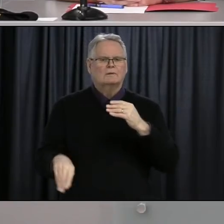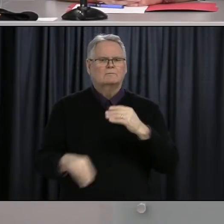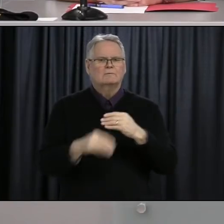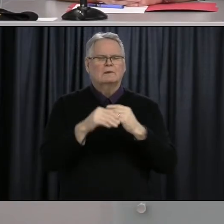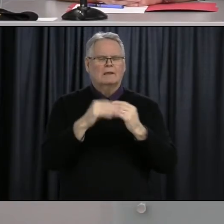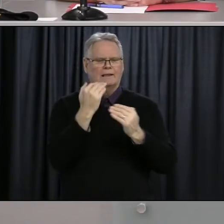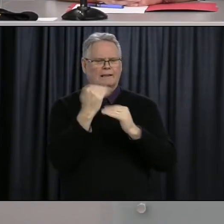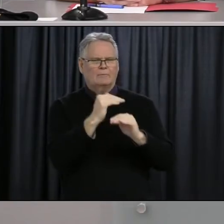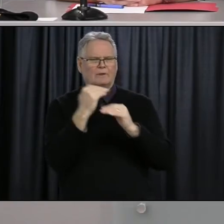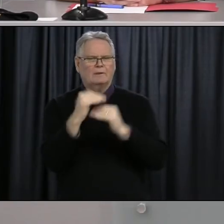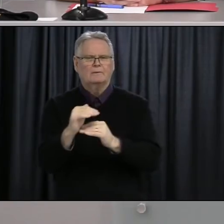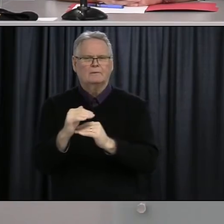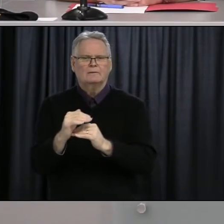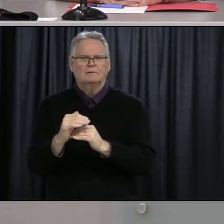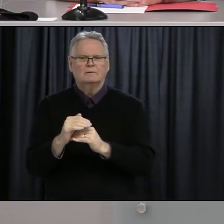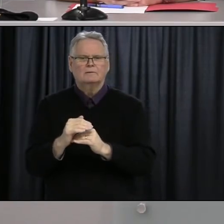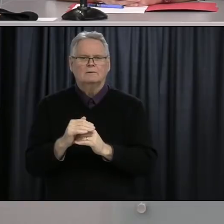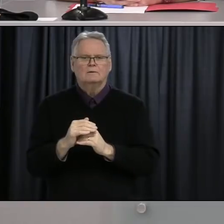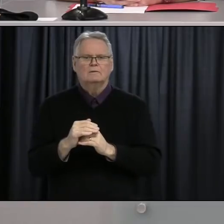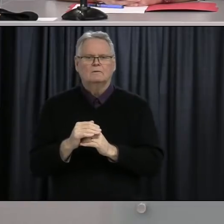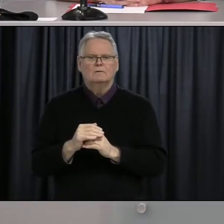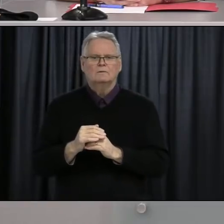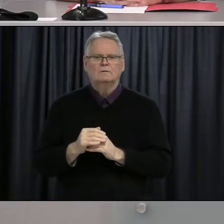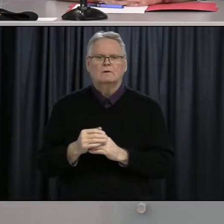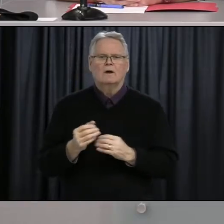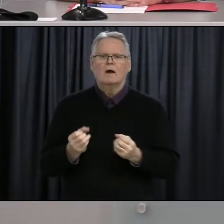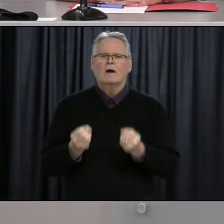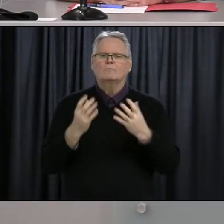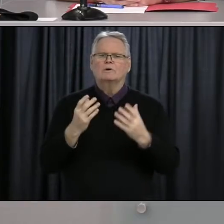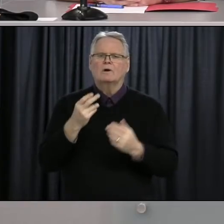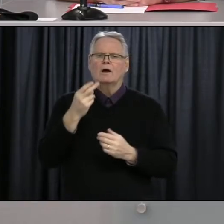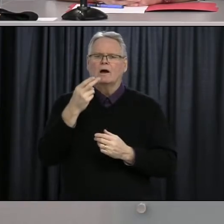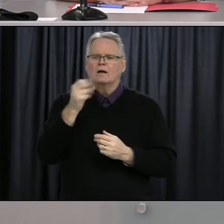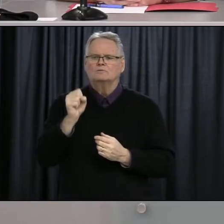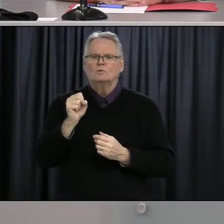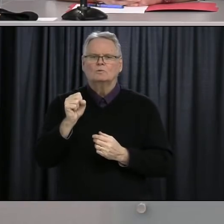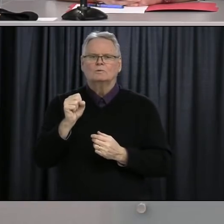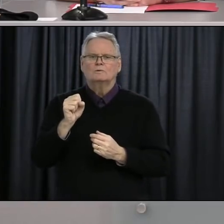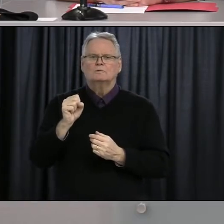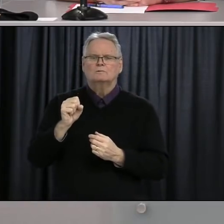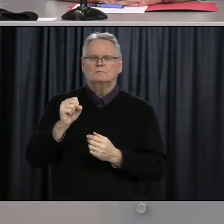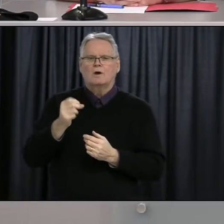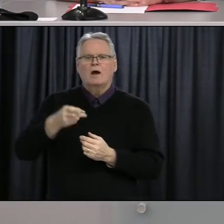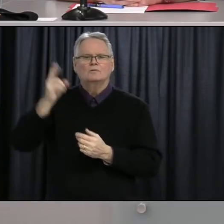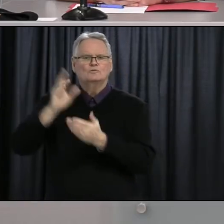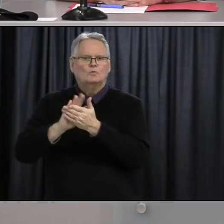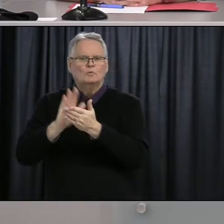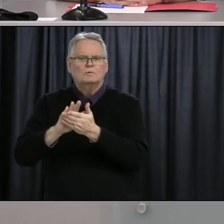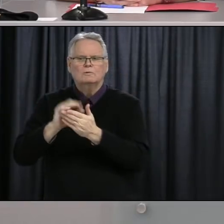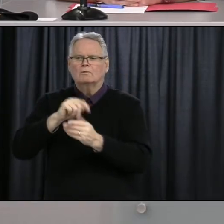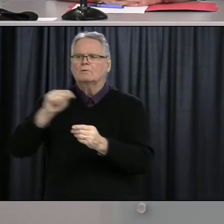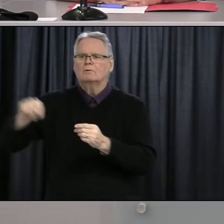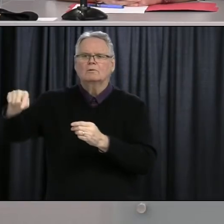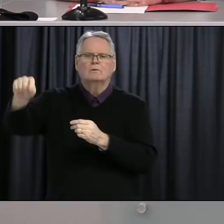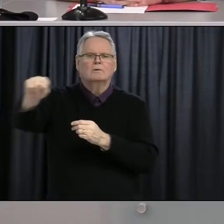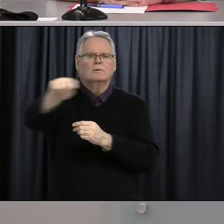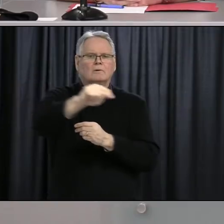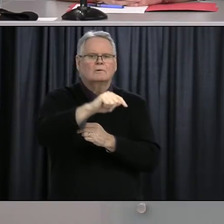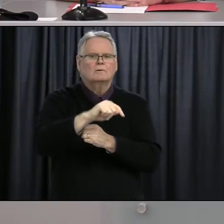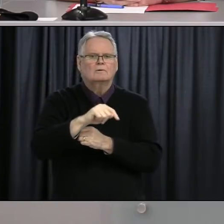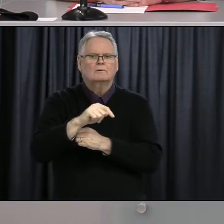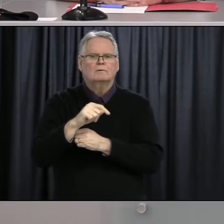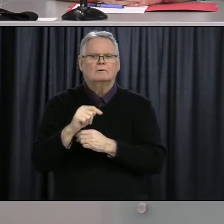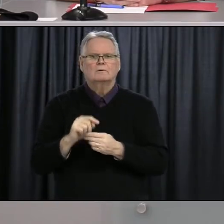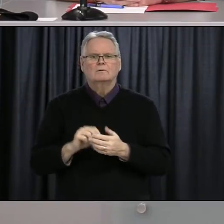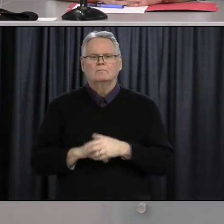have siblings or their parents interact elsewhere. So in saying based on evidence would show that contact tracing is going to lead to